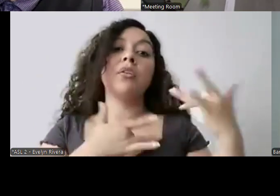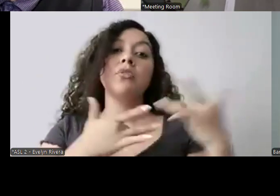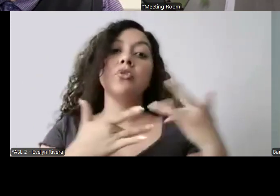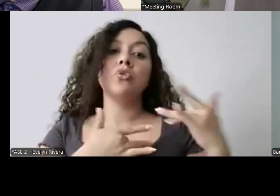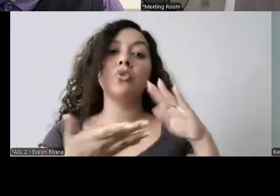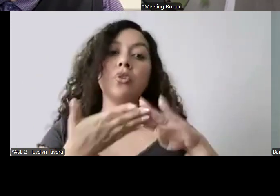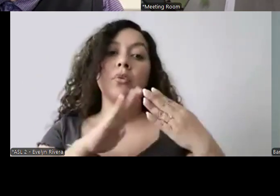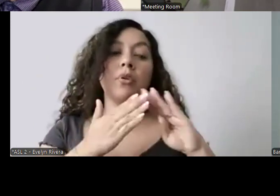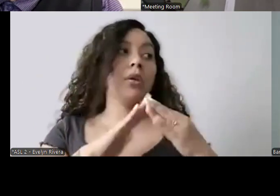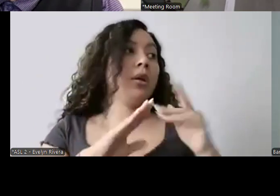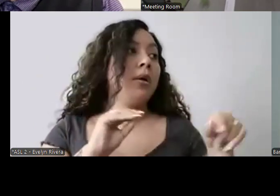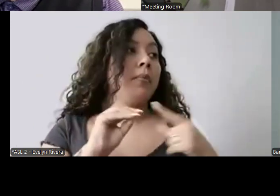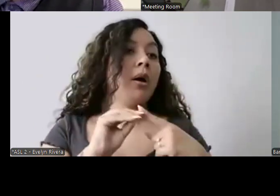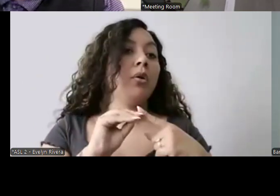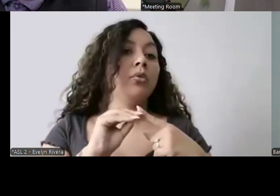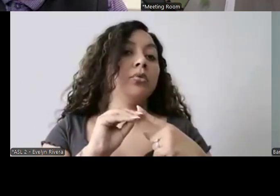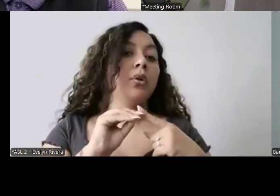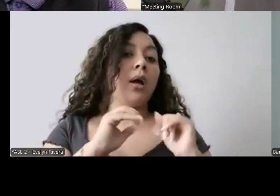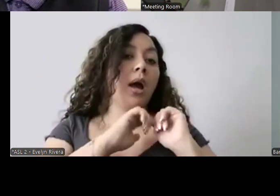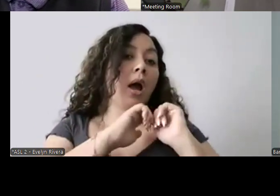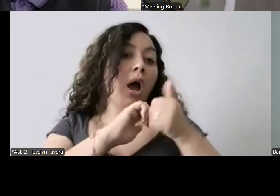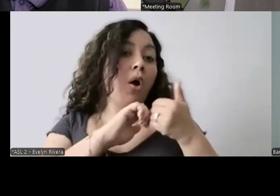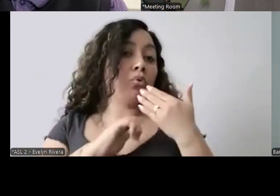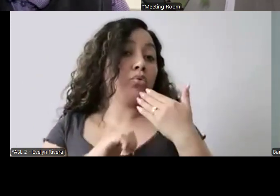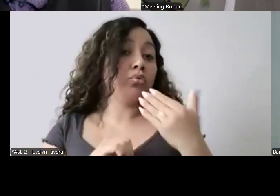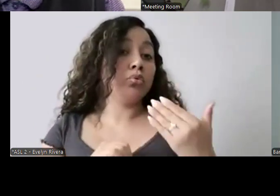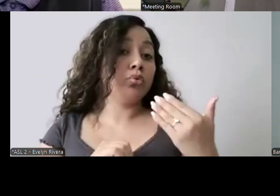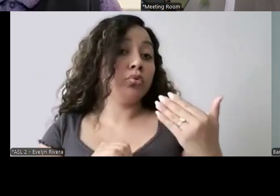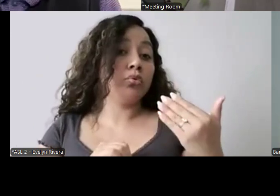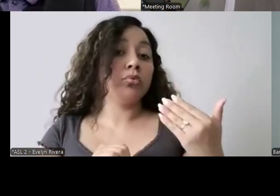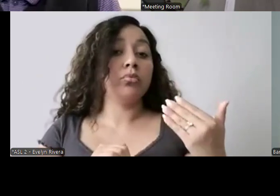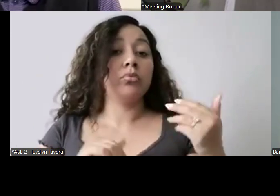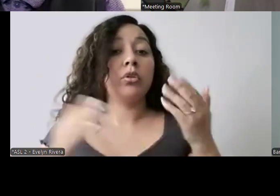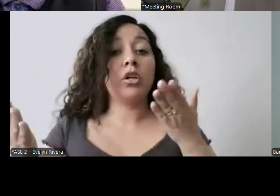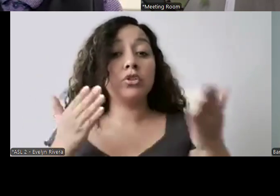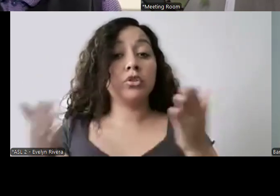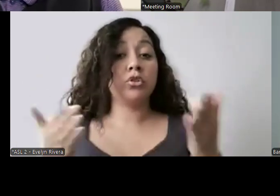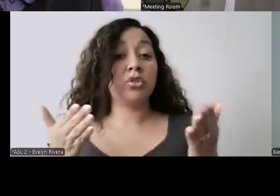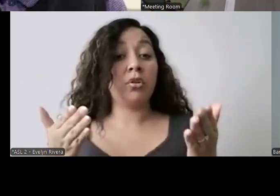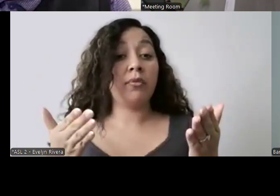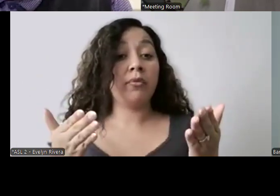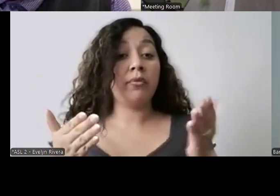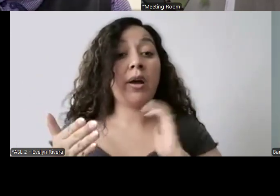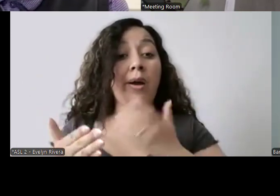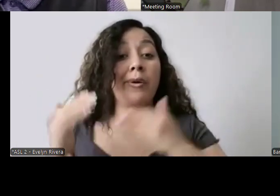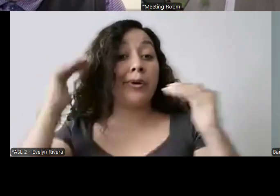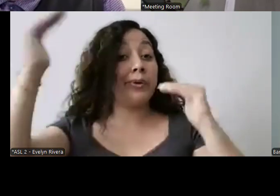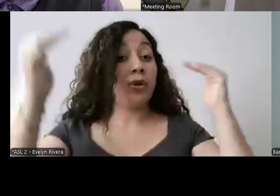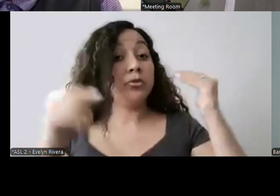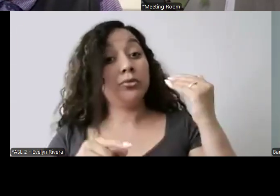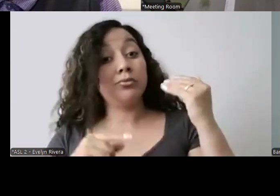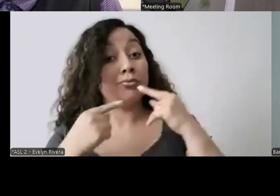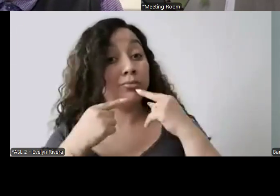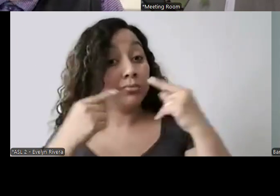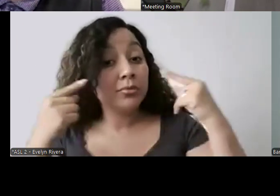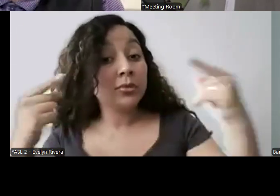community about how well this is going to serve older adults are true, and we have some outcome measures that can be evidence for